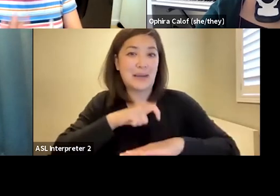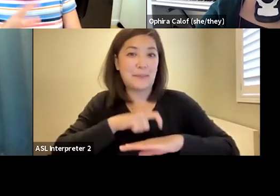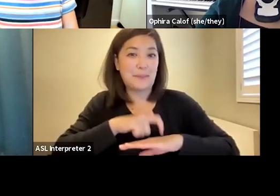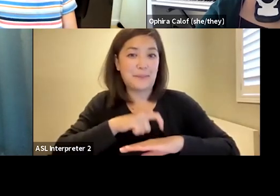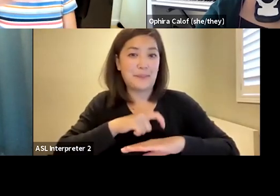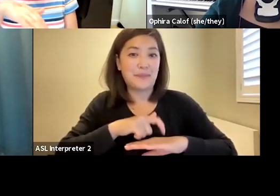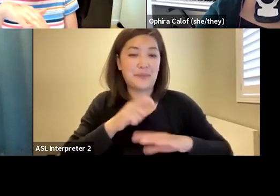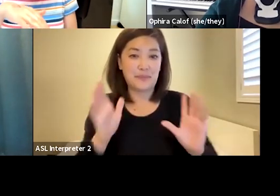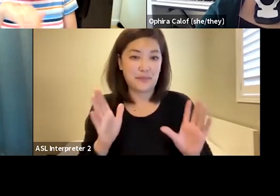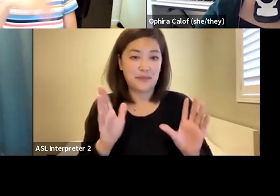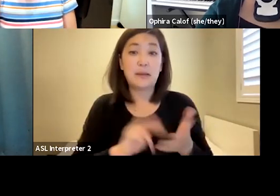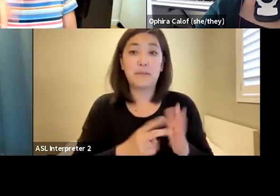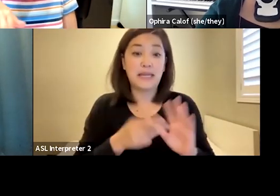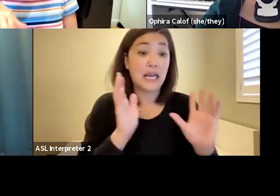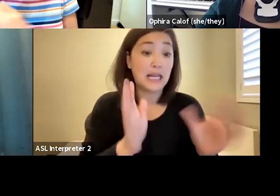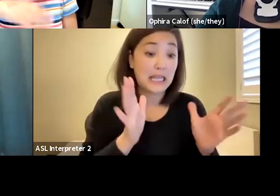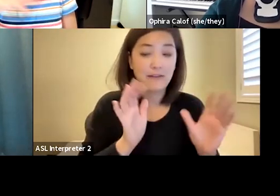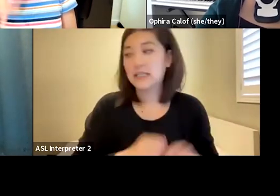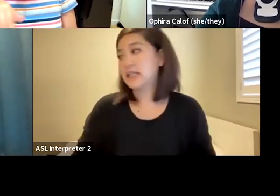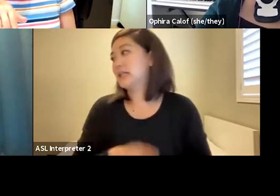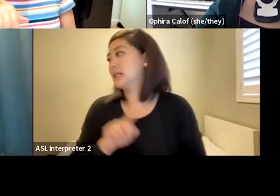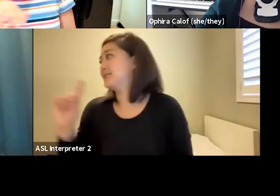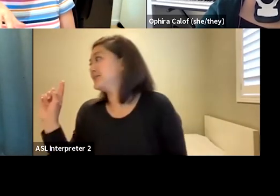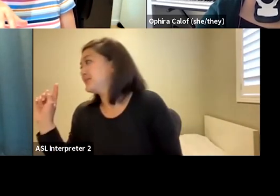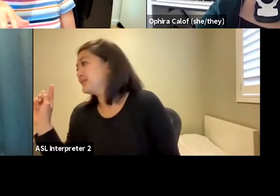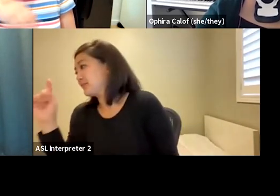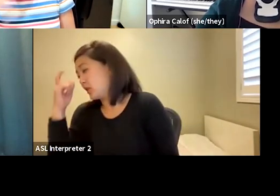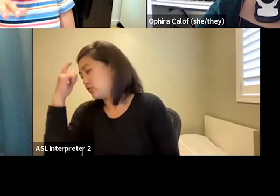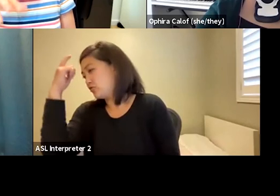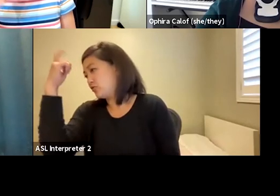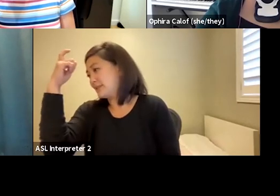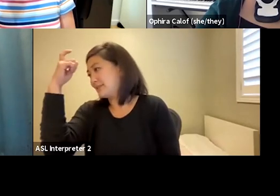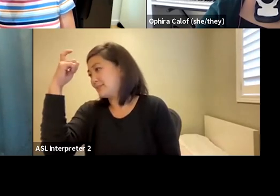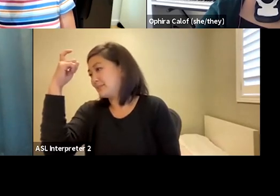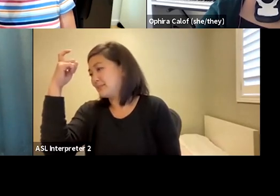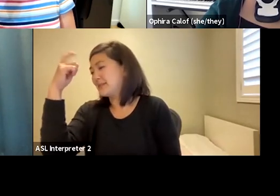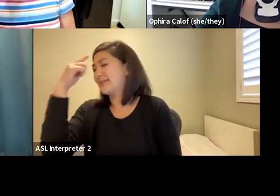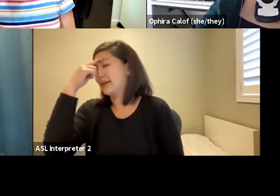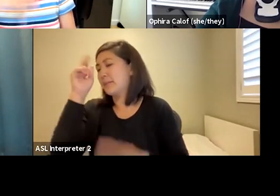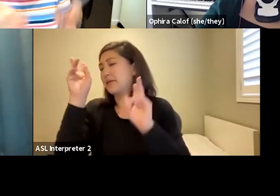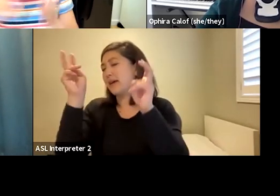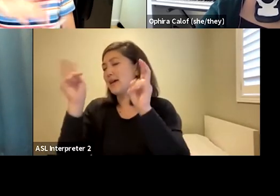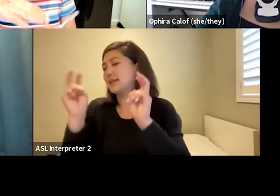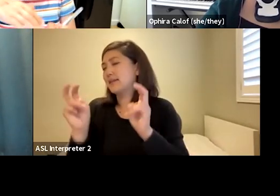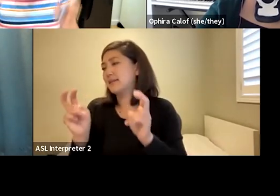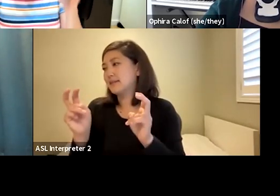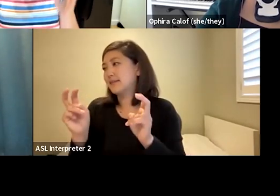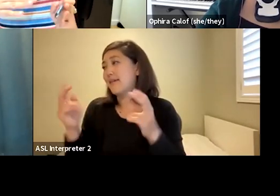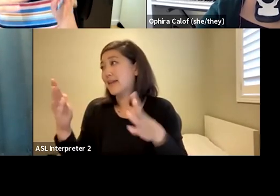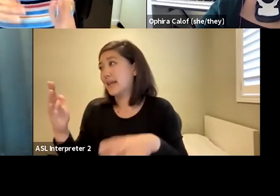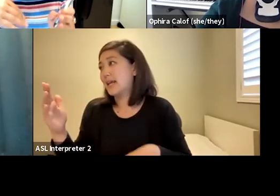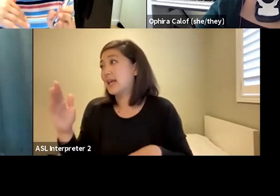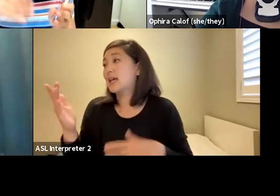it, come back to it the next day, maybe dream about it at night, dream about the themes, and then come back to